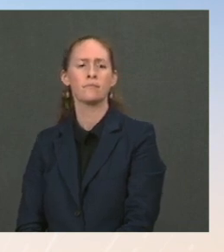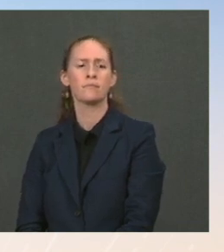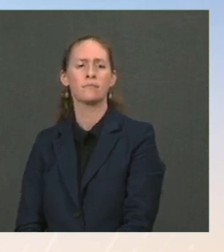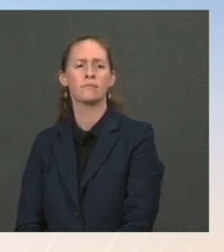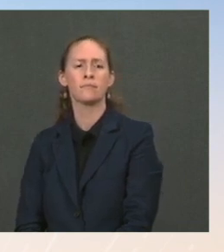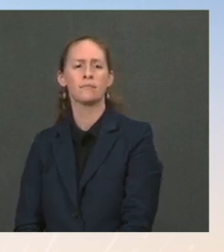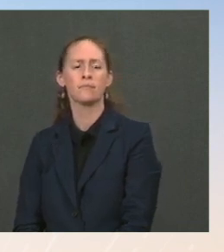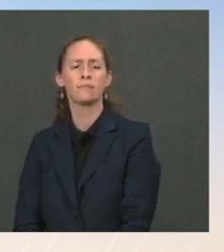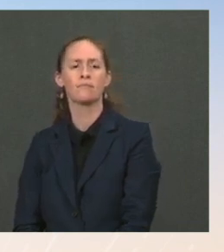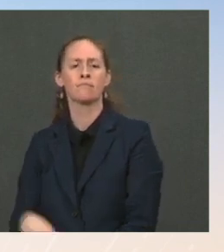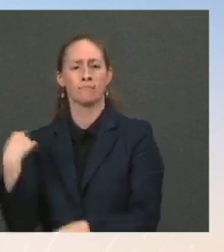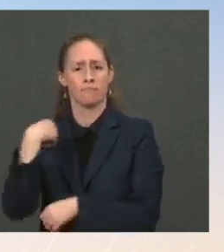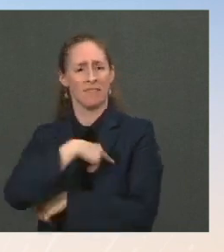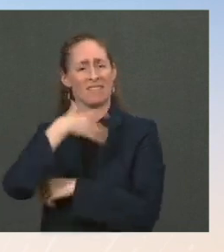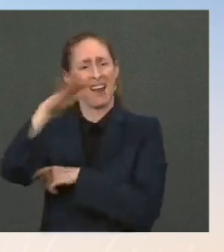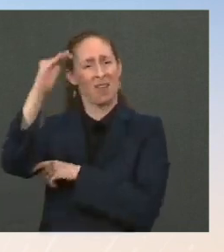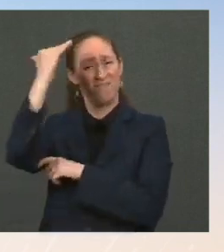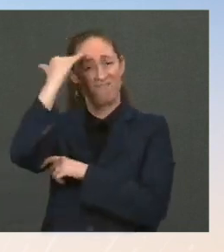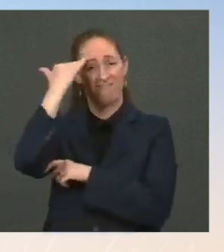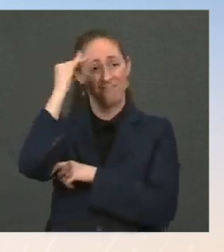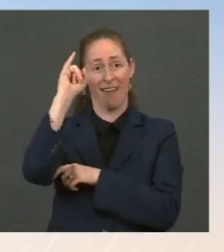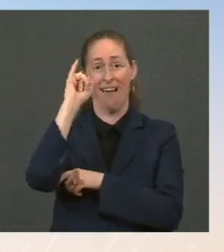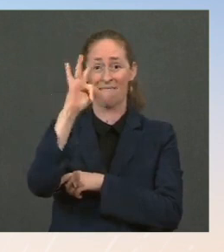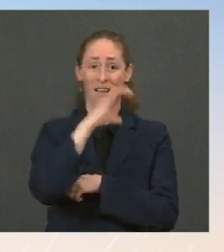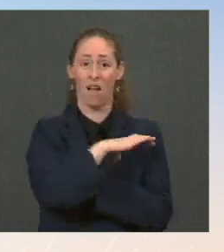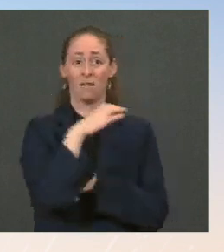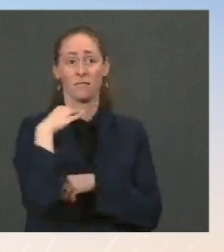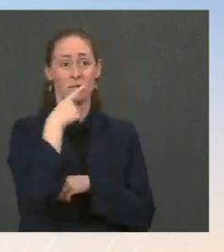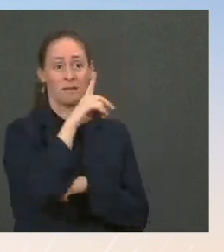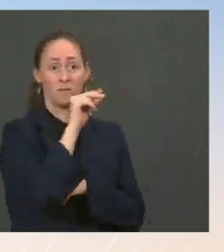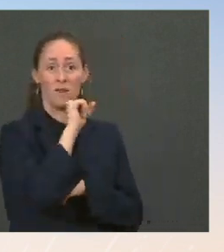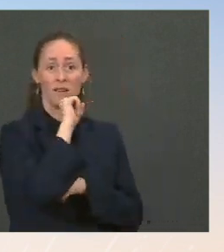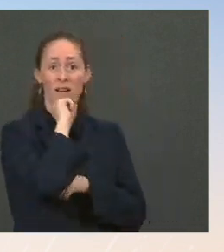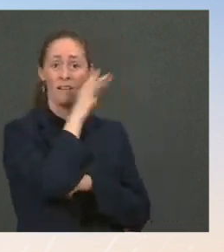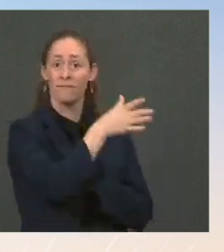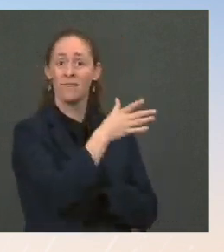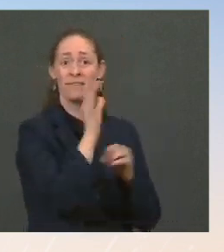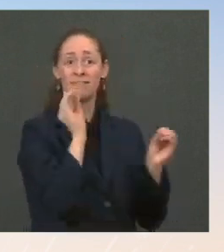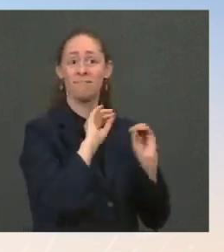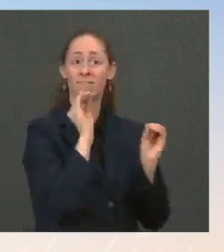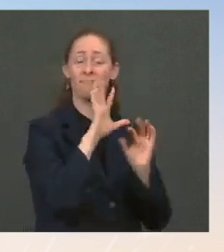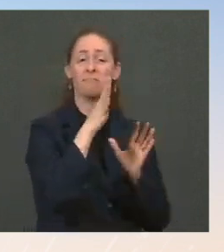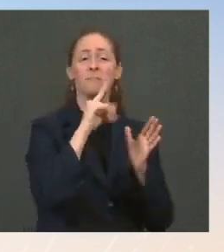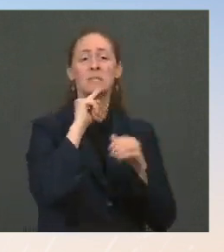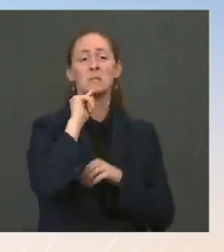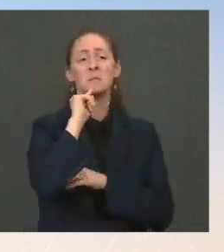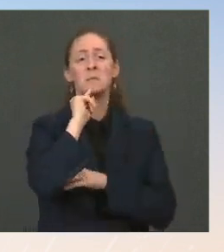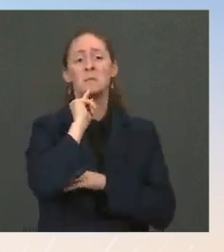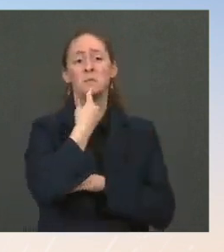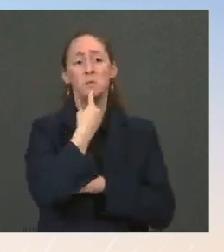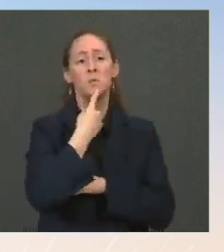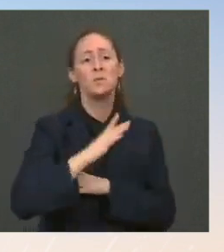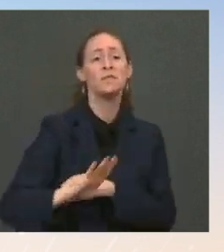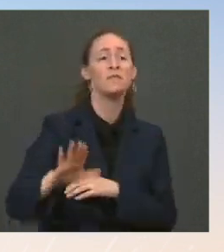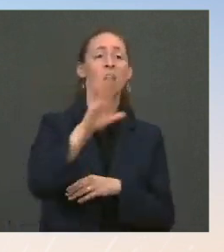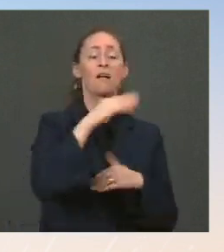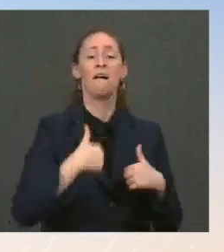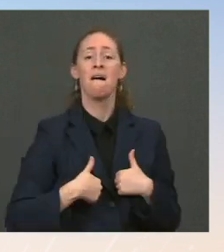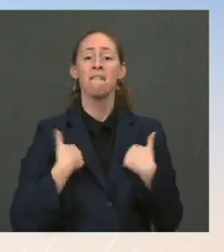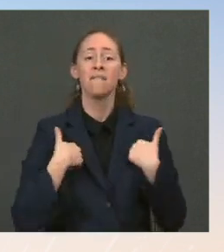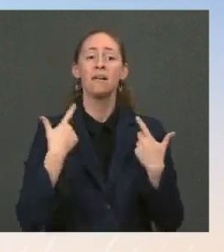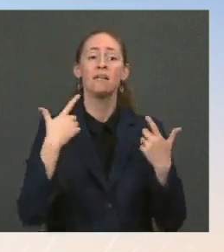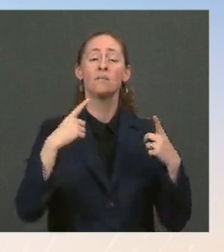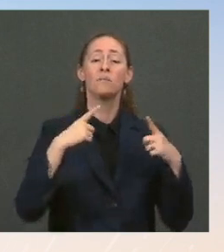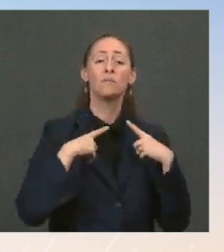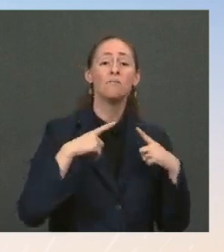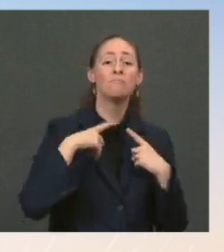to raise the debt limit, what we're talking about here is people's retirement savings, their Social Security benefits, their economic